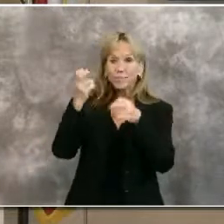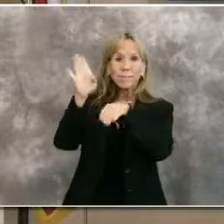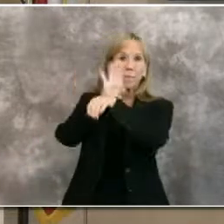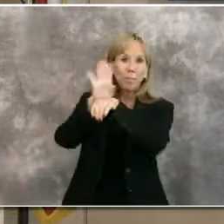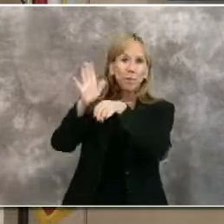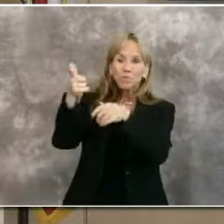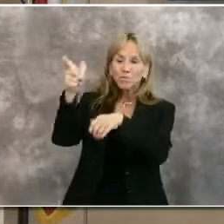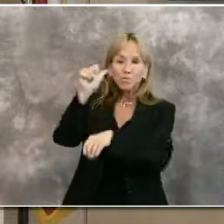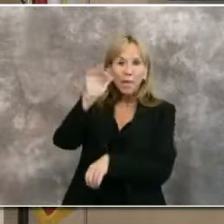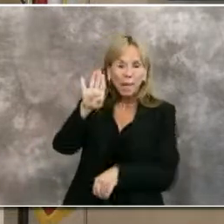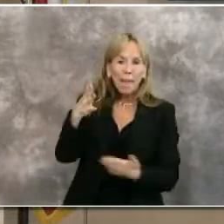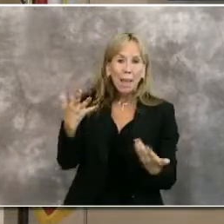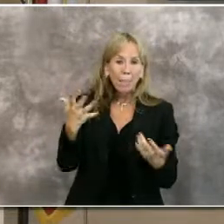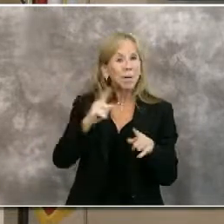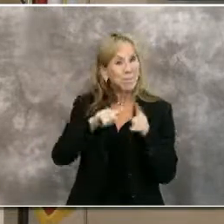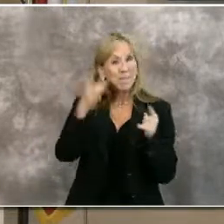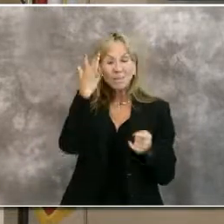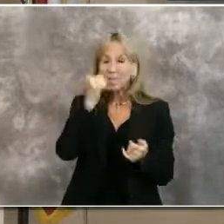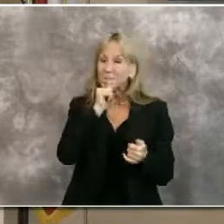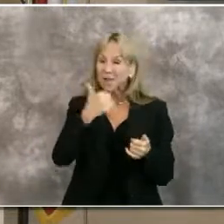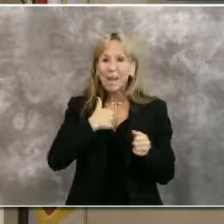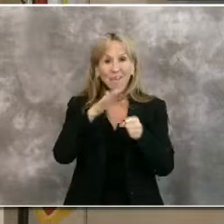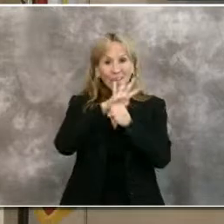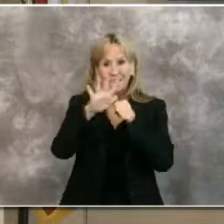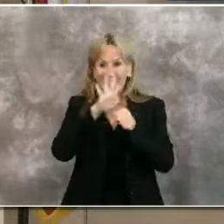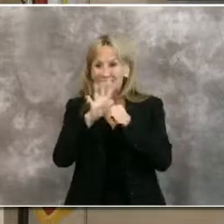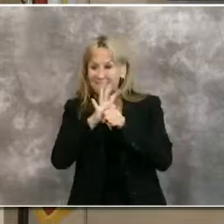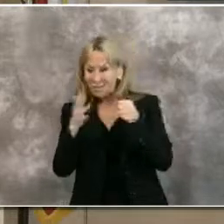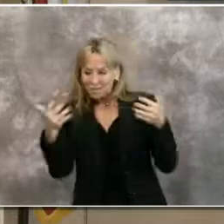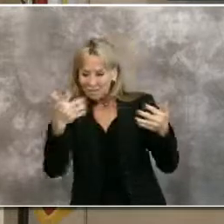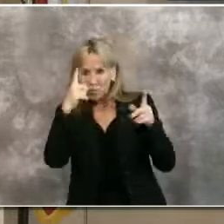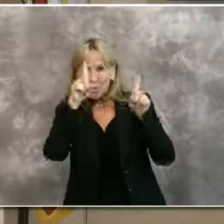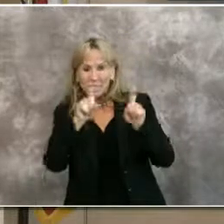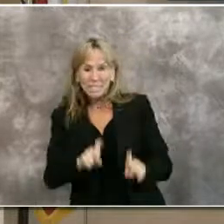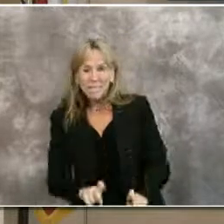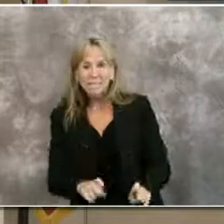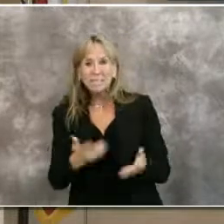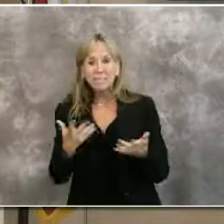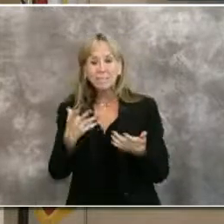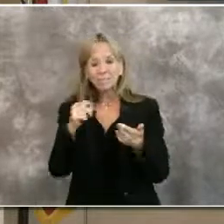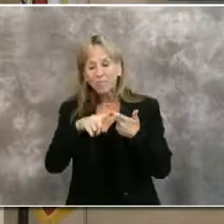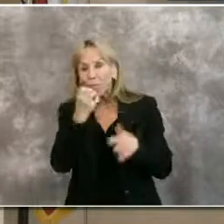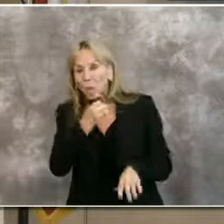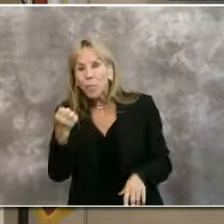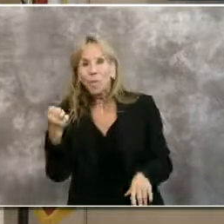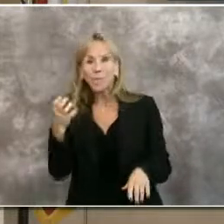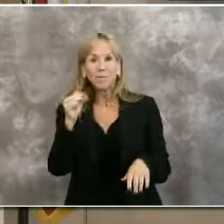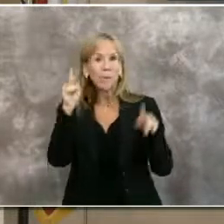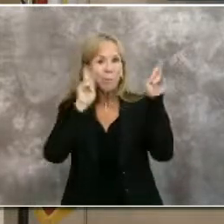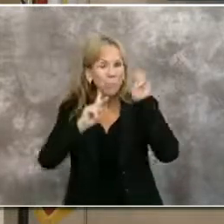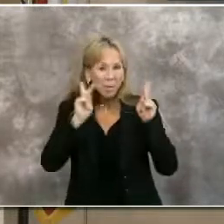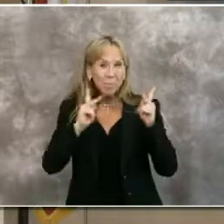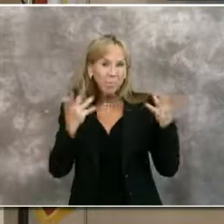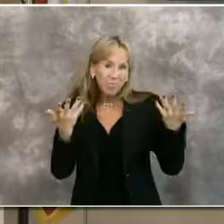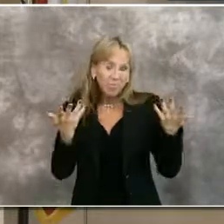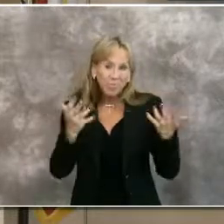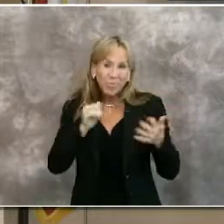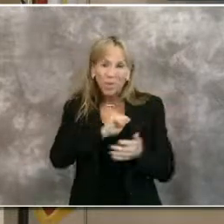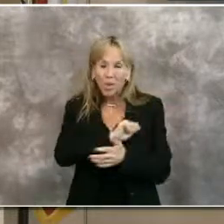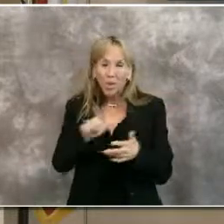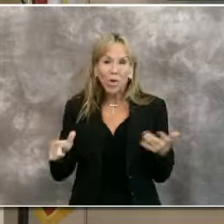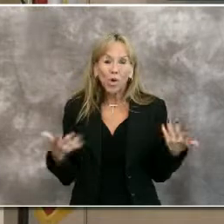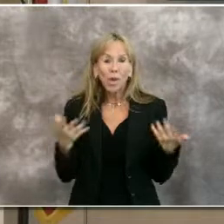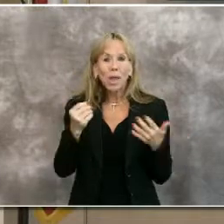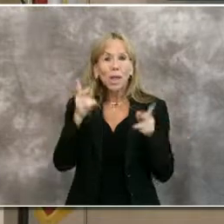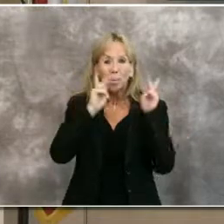to lack of reagents and capacity, what I just talked about earlier about equipment, people, and supplies. And everyone